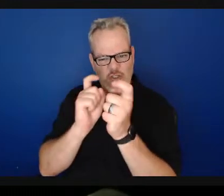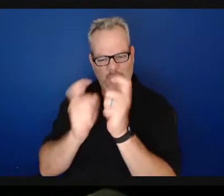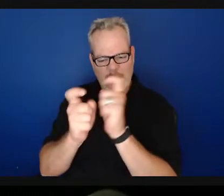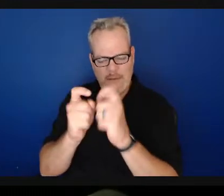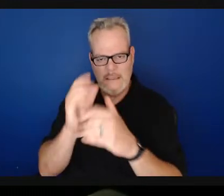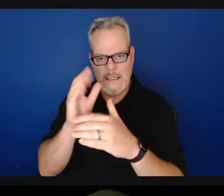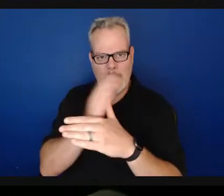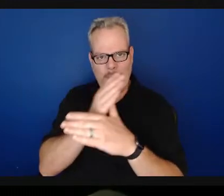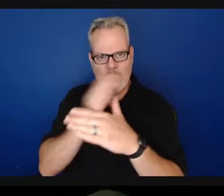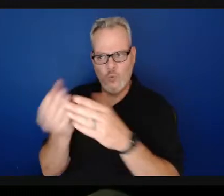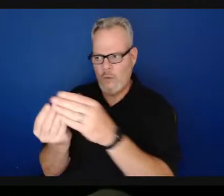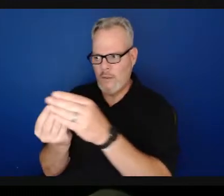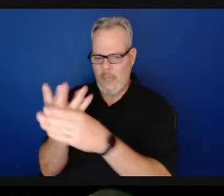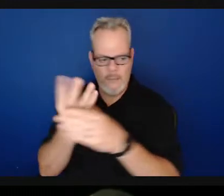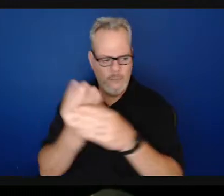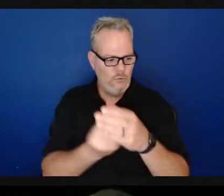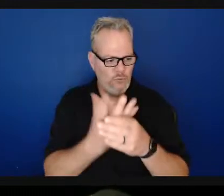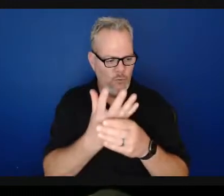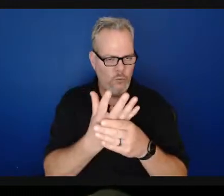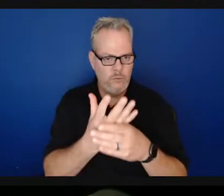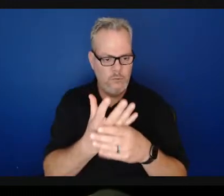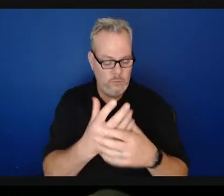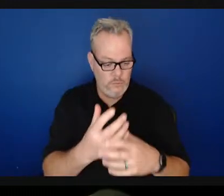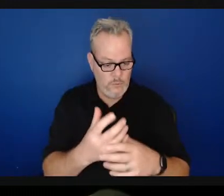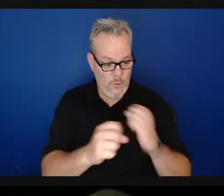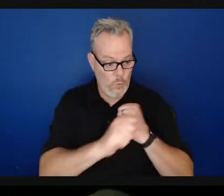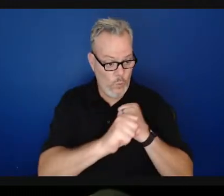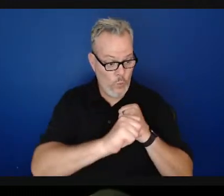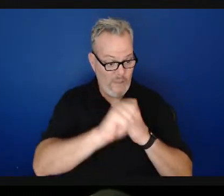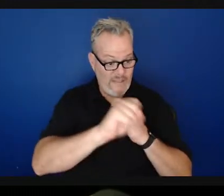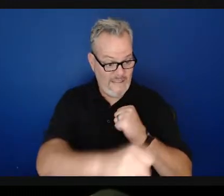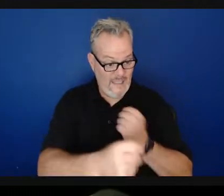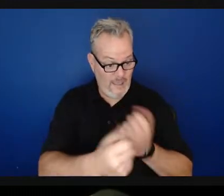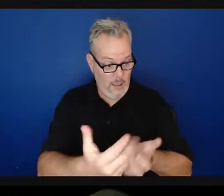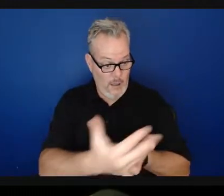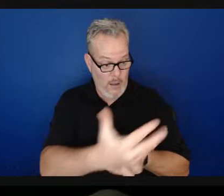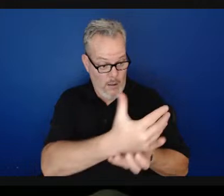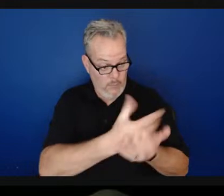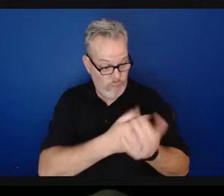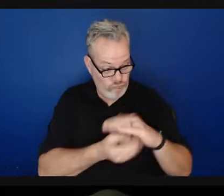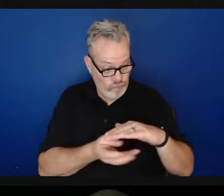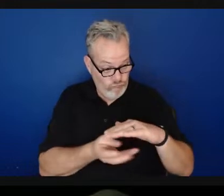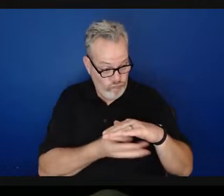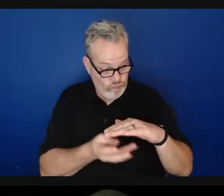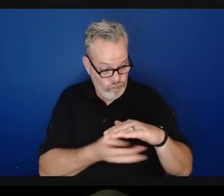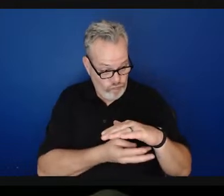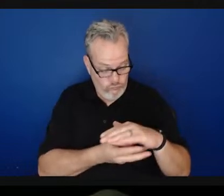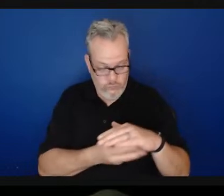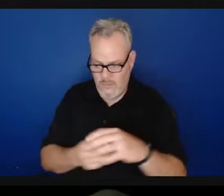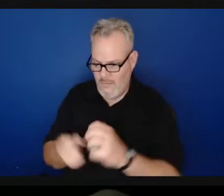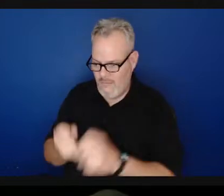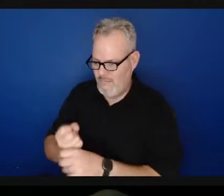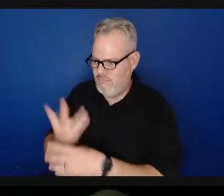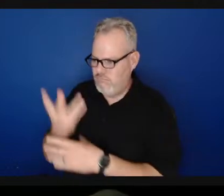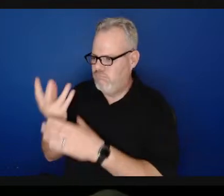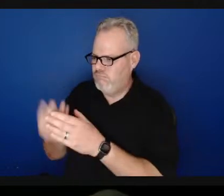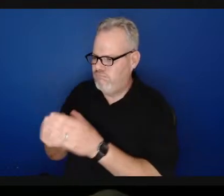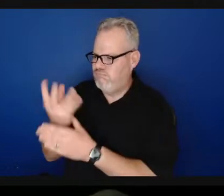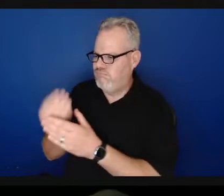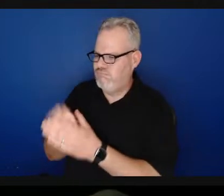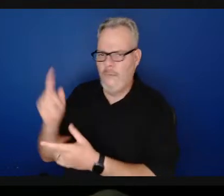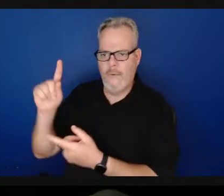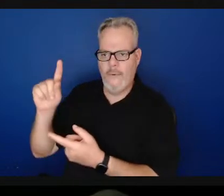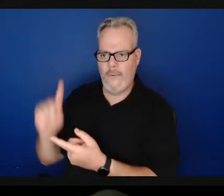episodes, we're extending as magma collects, and then during episodes, we're dropping back down again. These only put out one data point